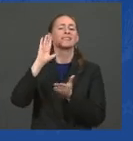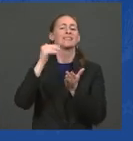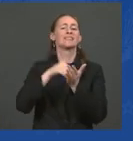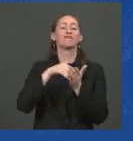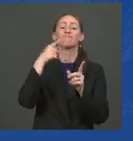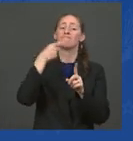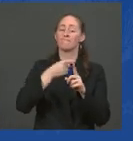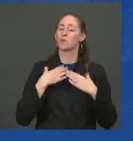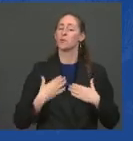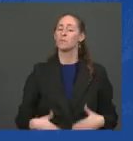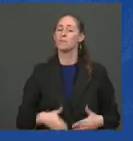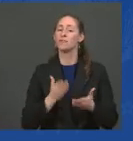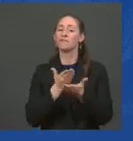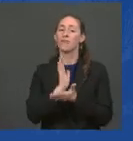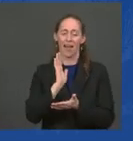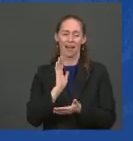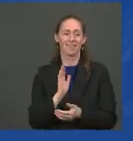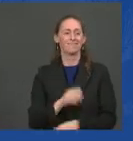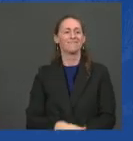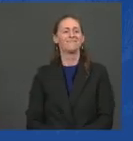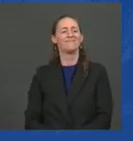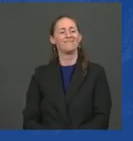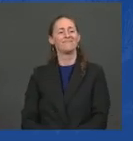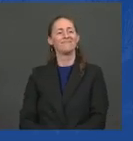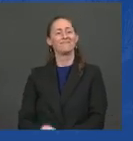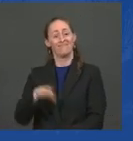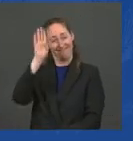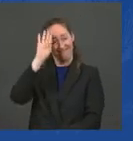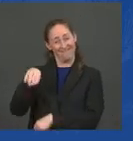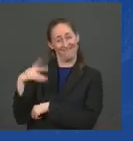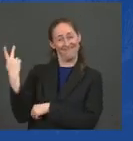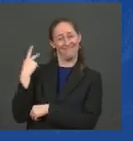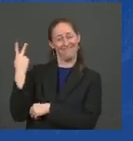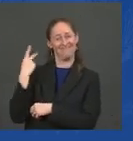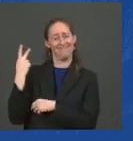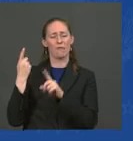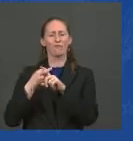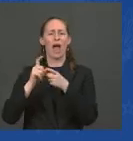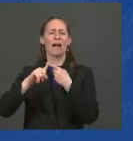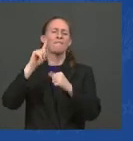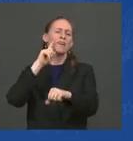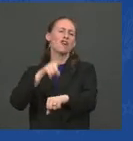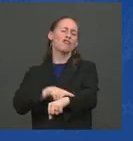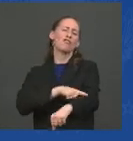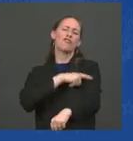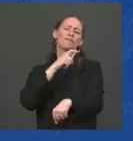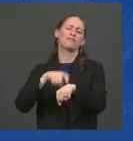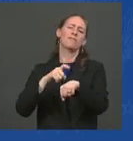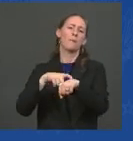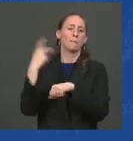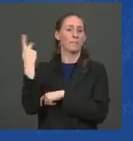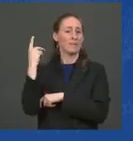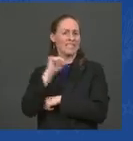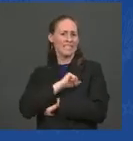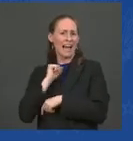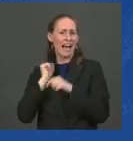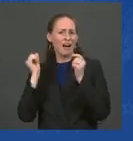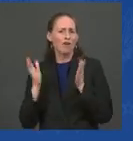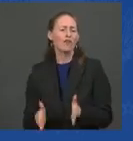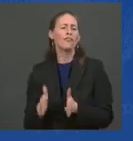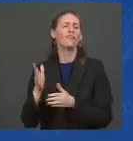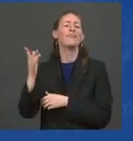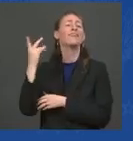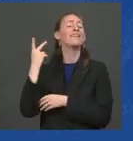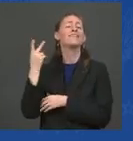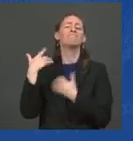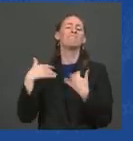friendship with Joe Biden goes back years as Senate colleagues, and it strongly continues to this day. A friendship that is